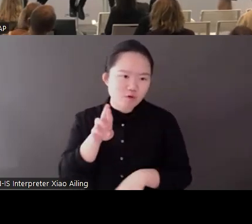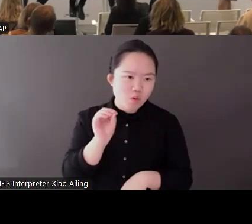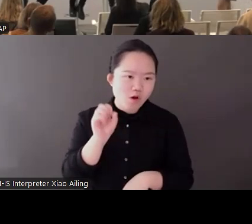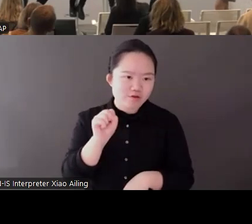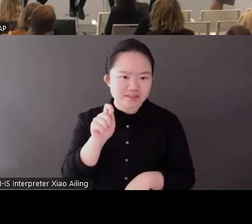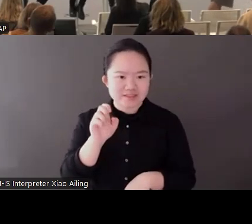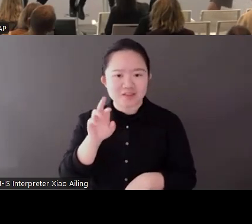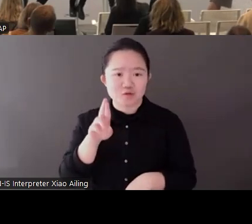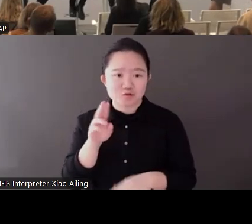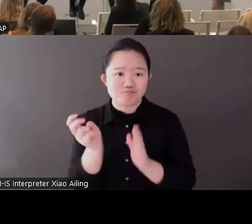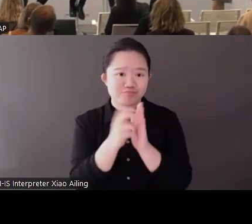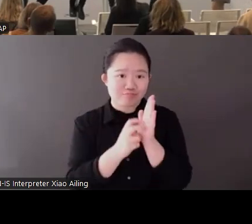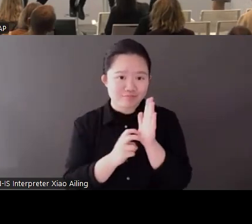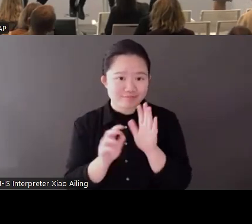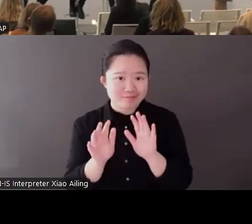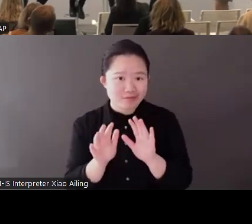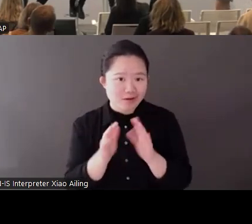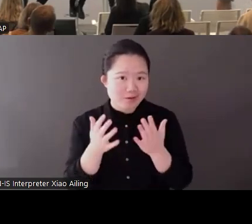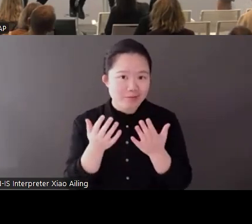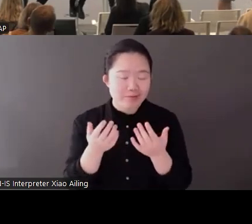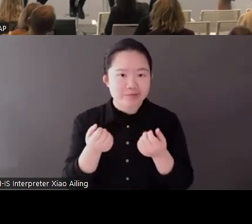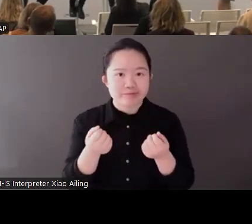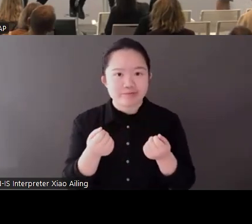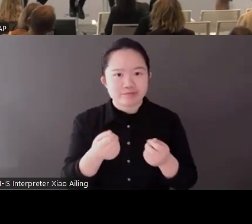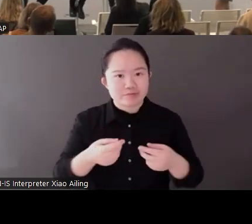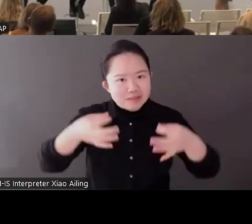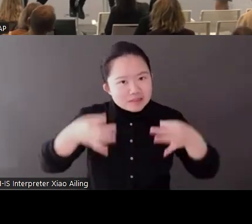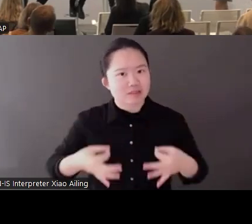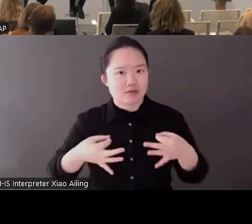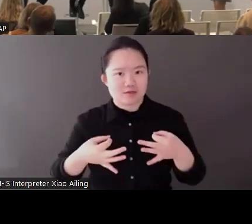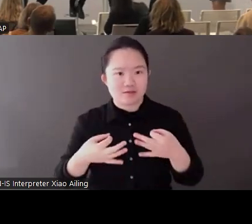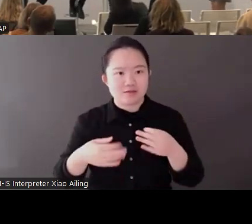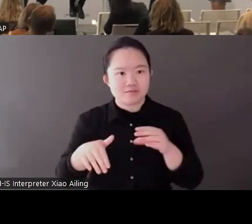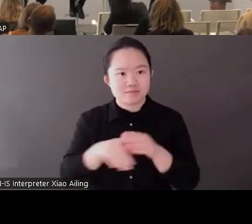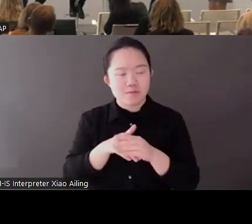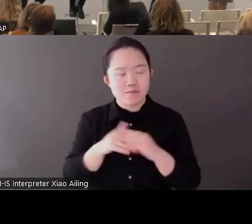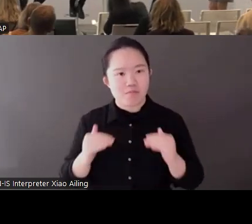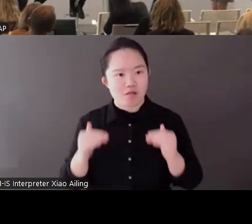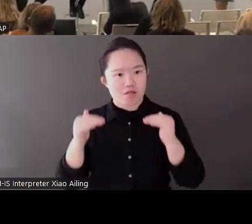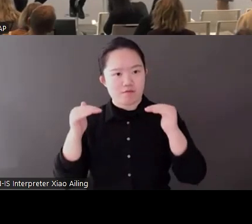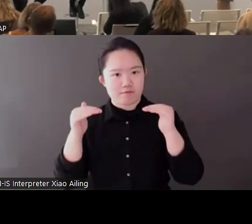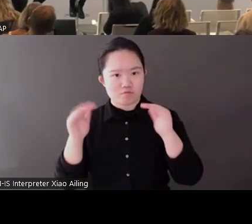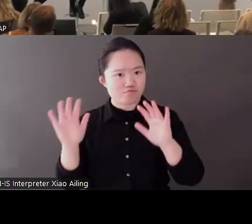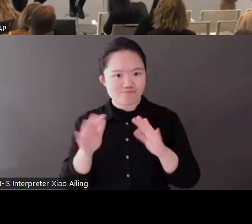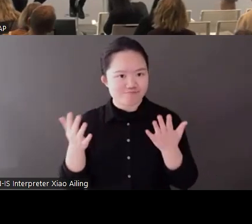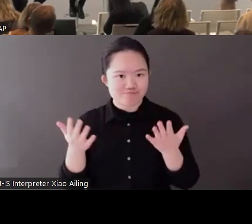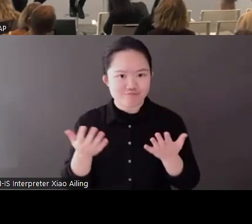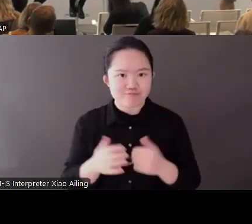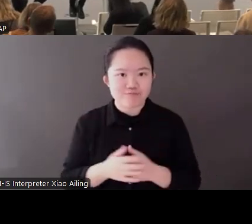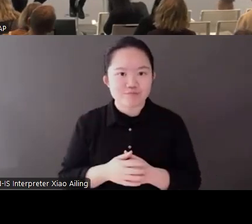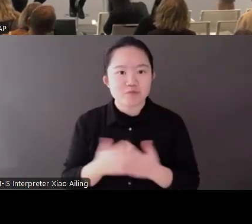Did you just start with the lowest and move on, or was it the number of people who are actually having accessibility in their role, title,